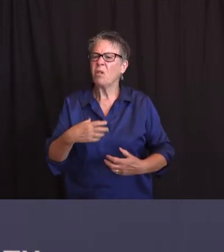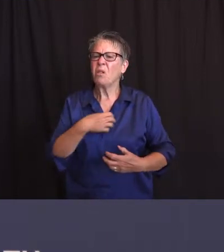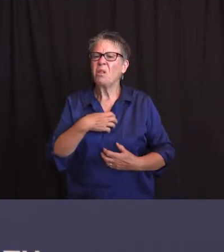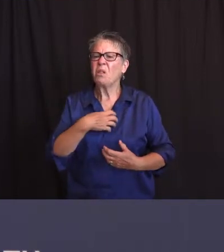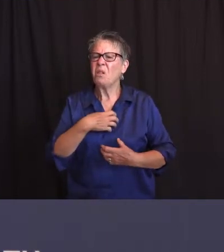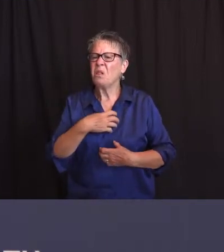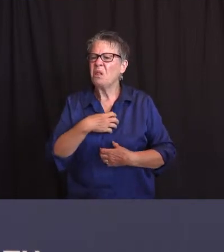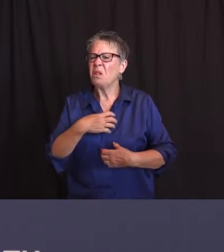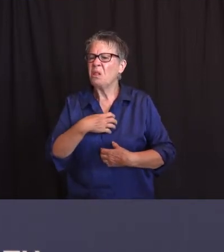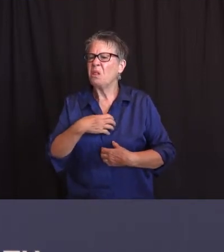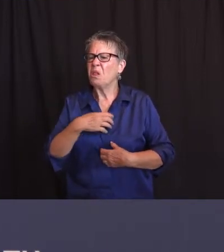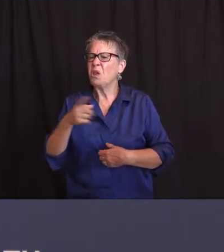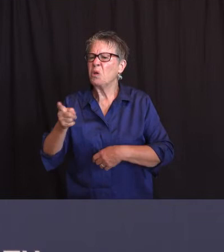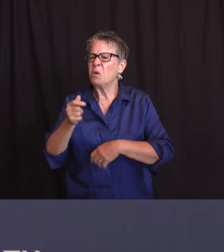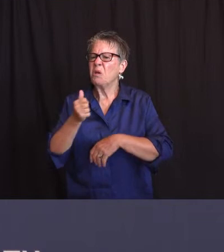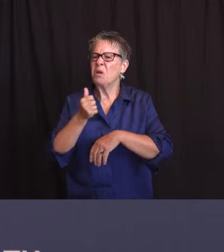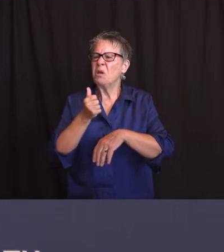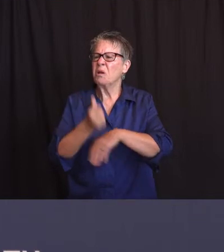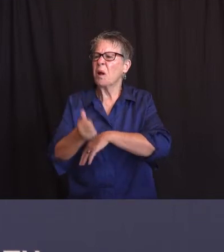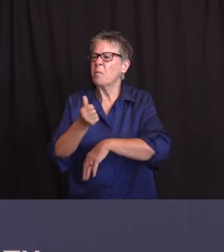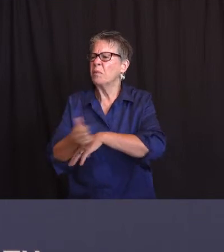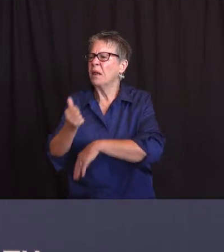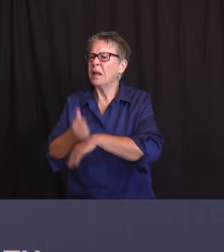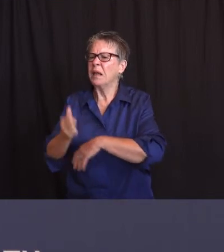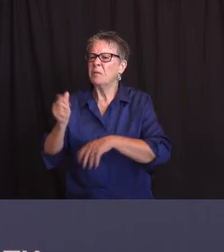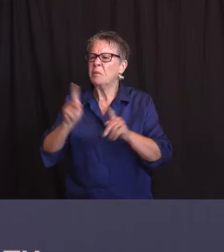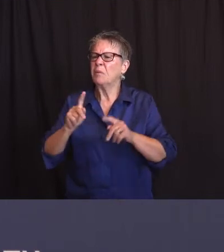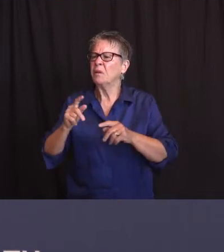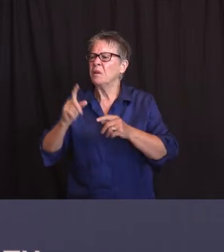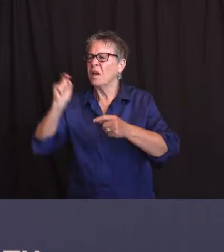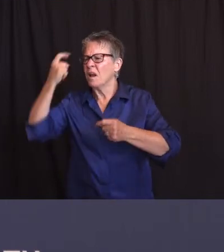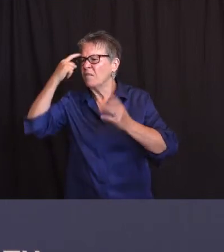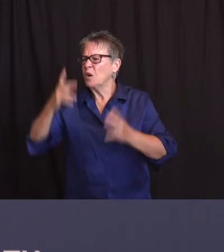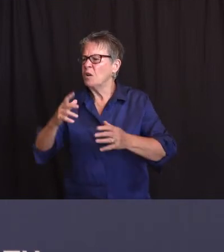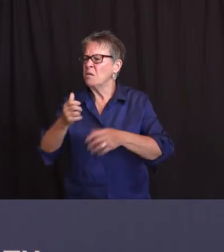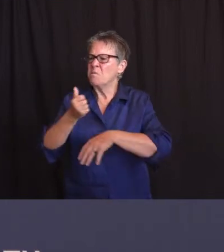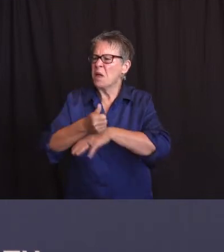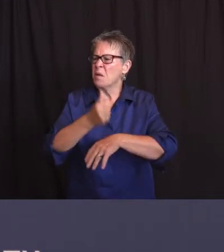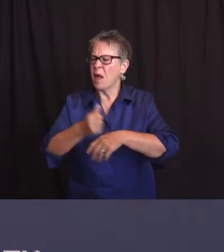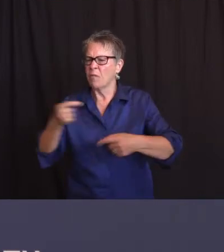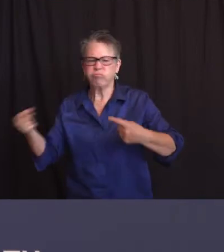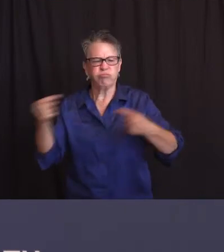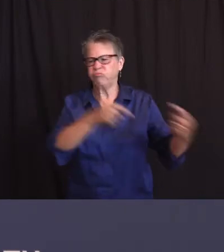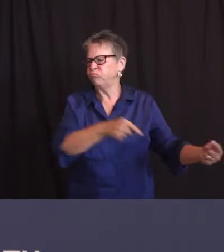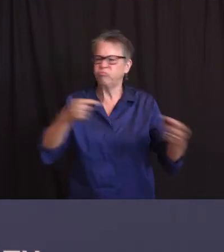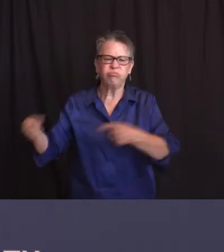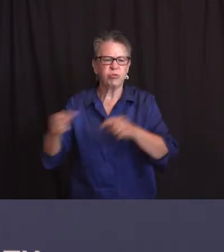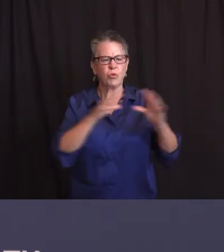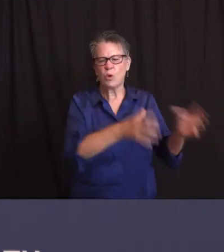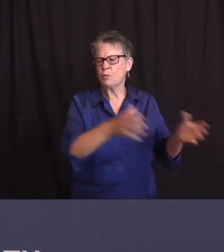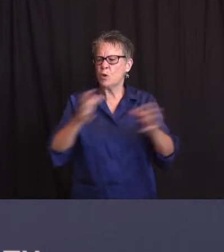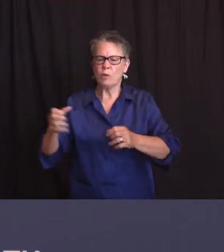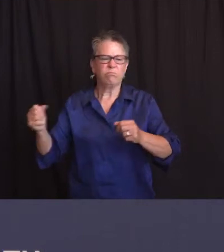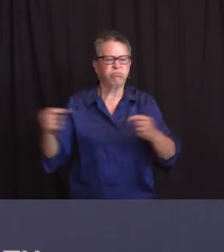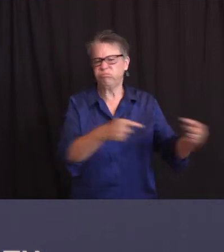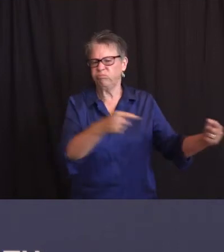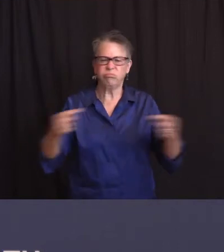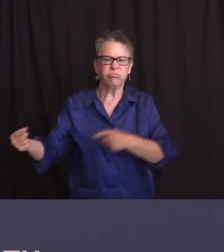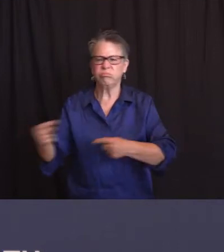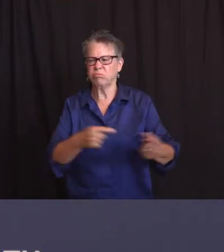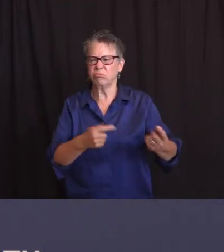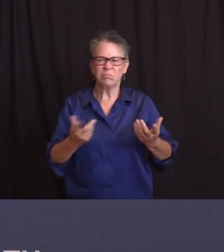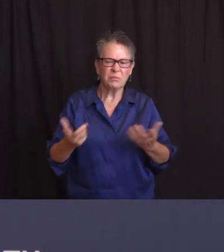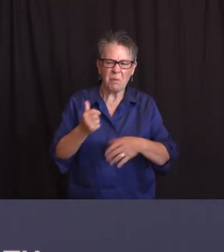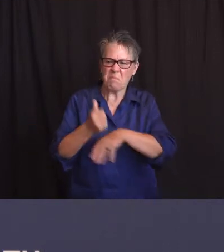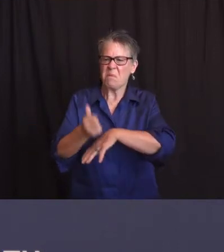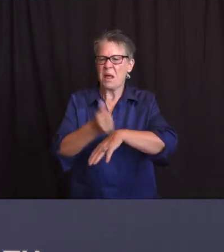that you're actually trying to save people's lives. Could you comment on what your motivation is and maybe flush that out a little bit more